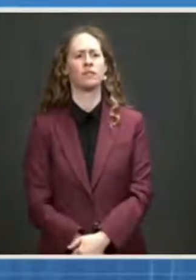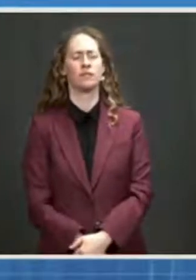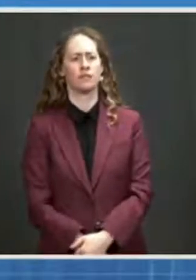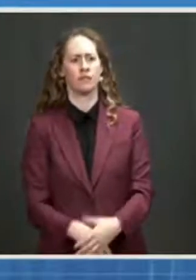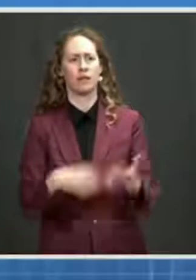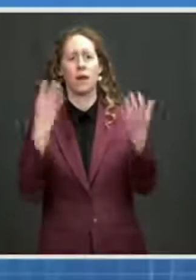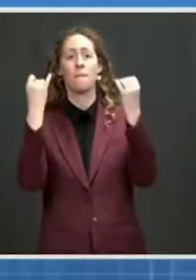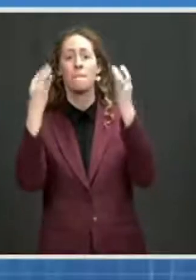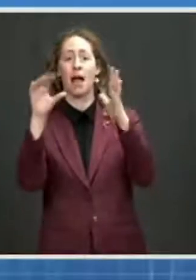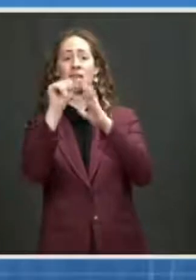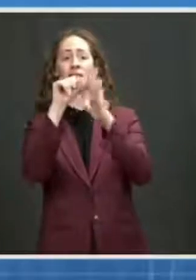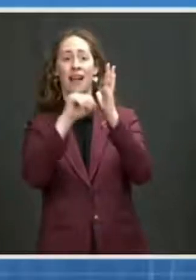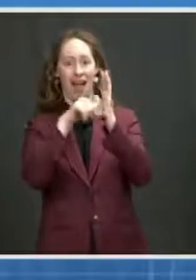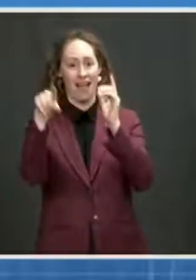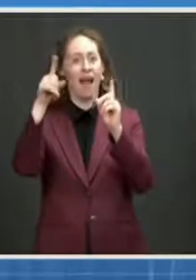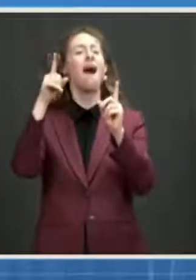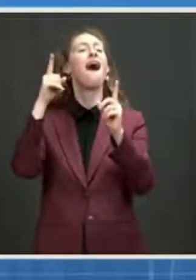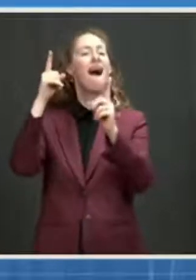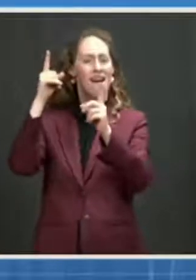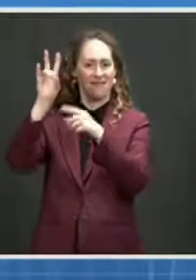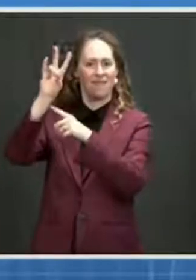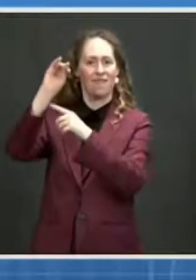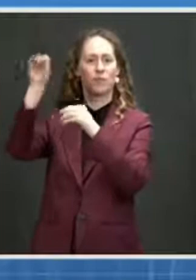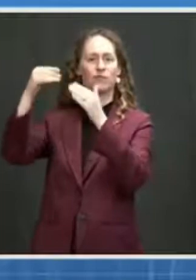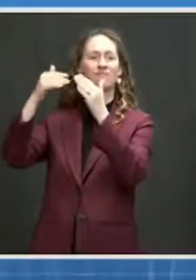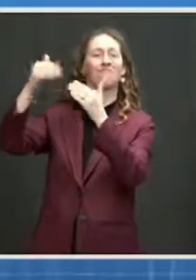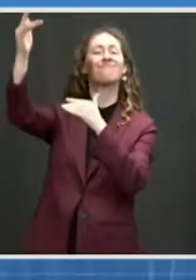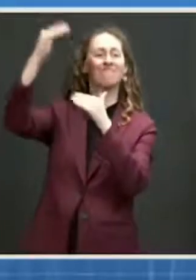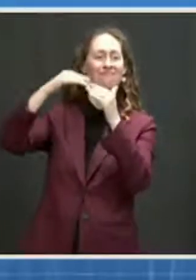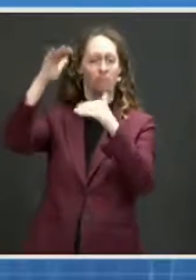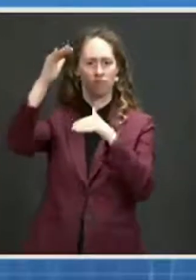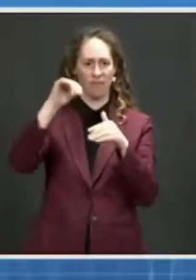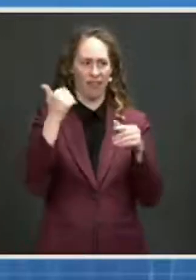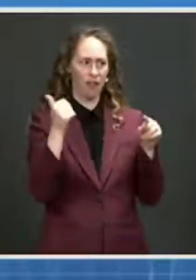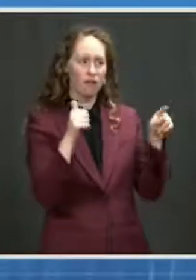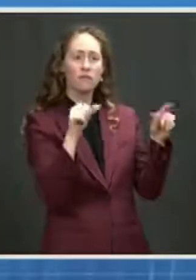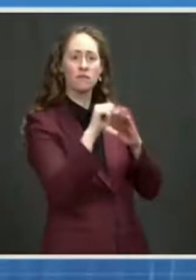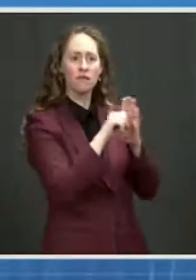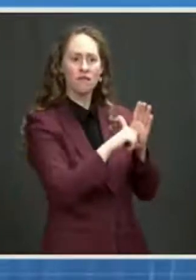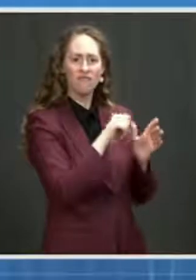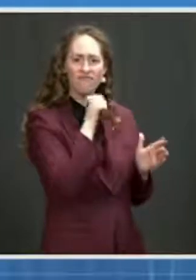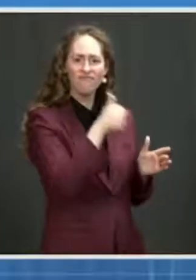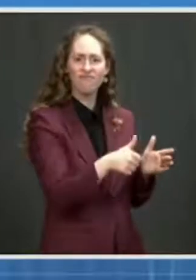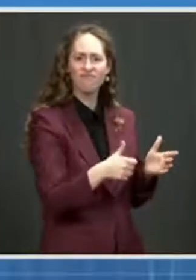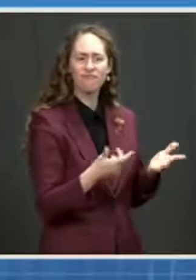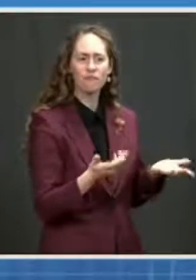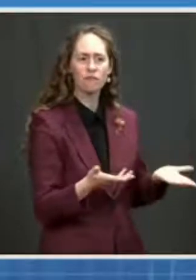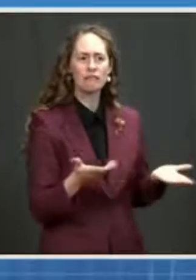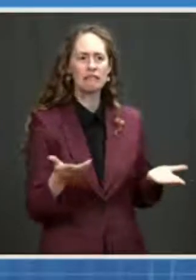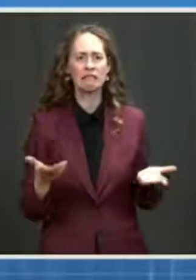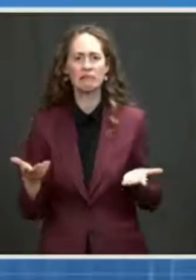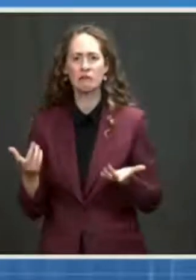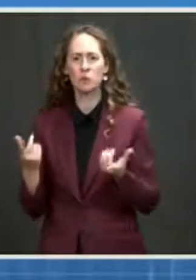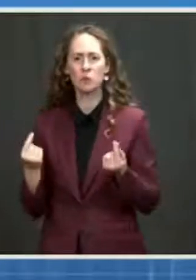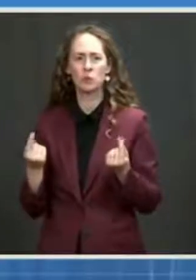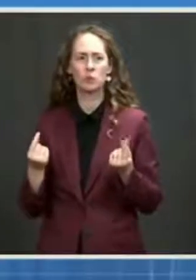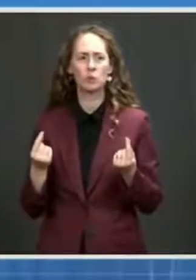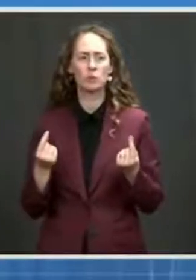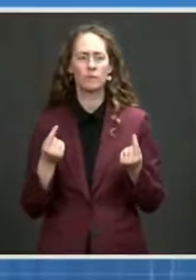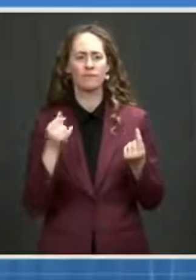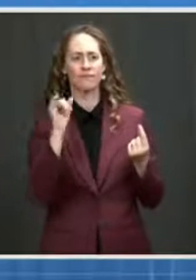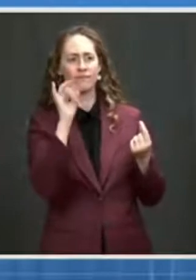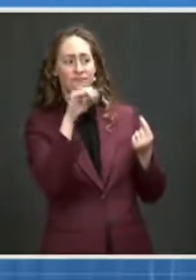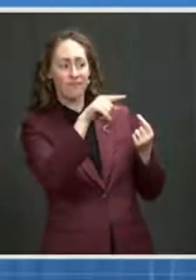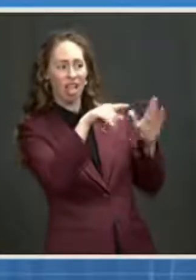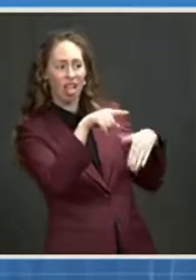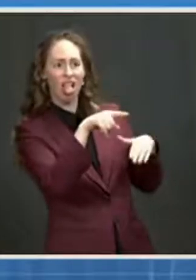that threshold. What are the real world impacts for those communities that have not been able to drive